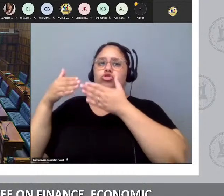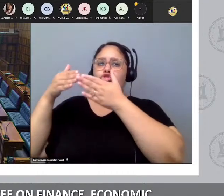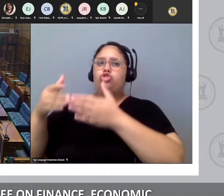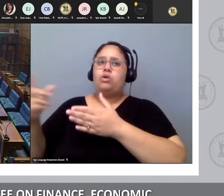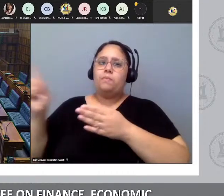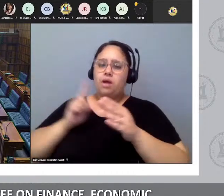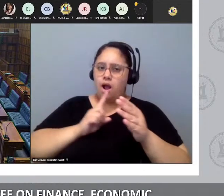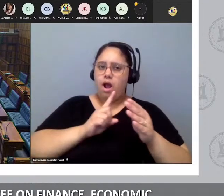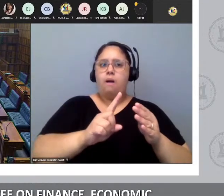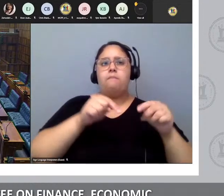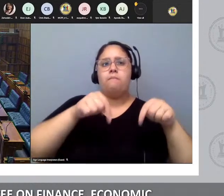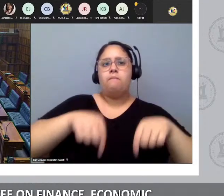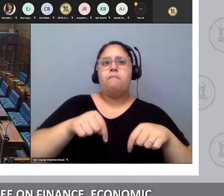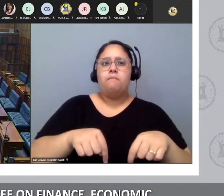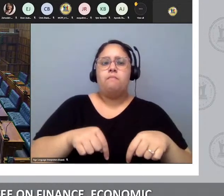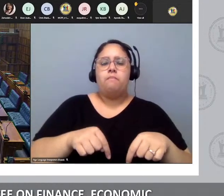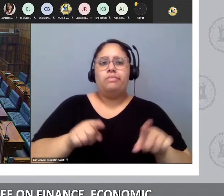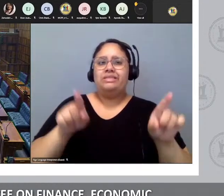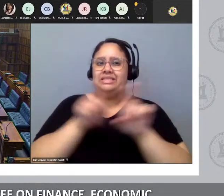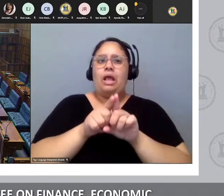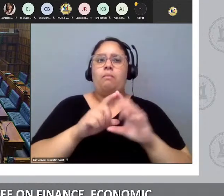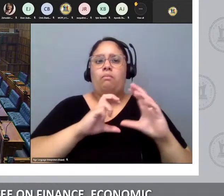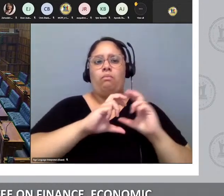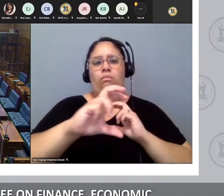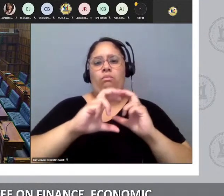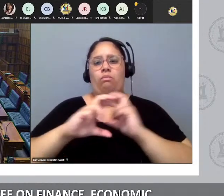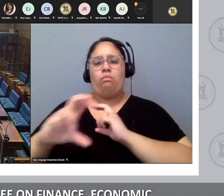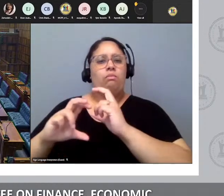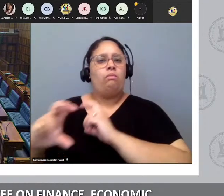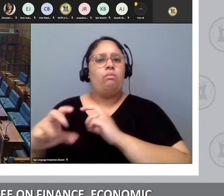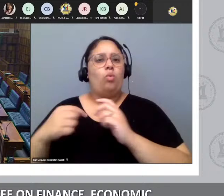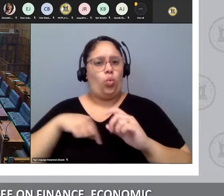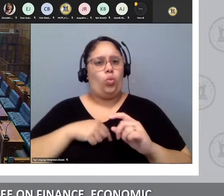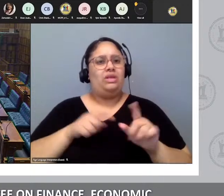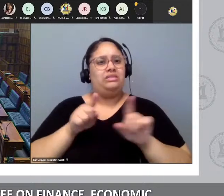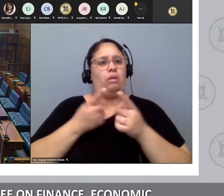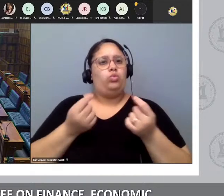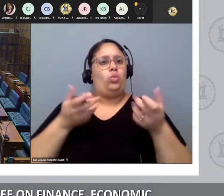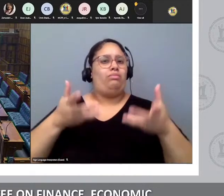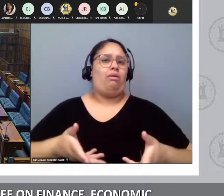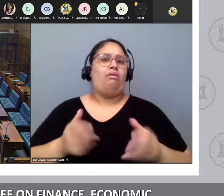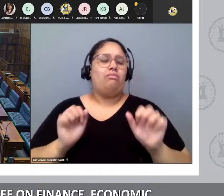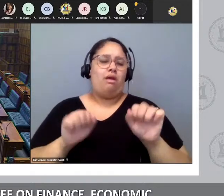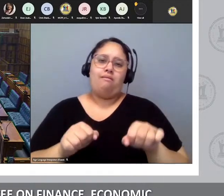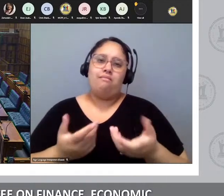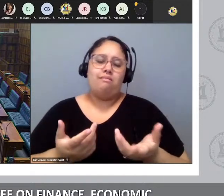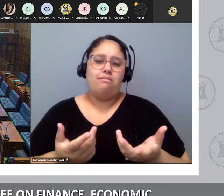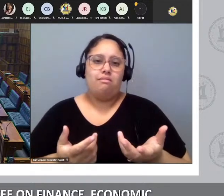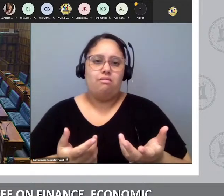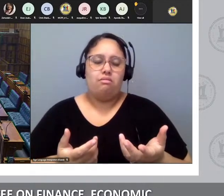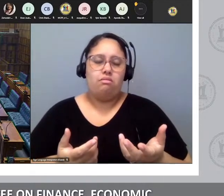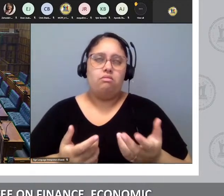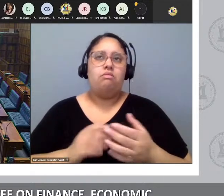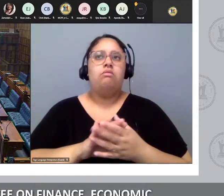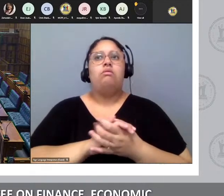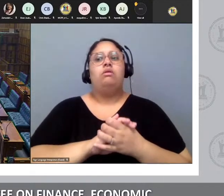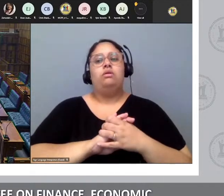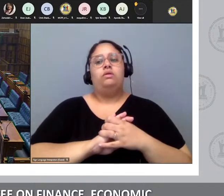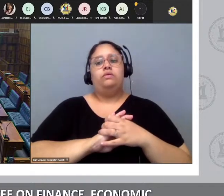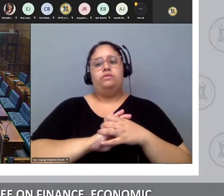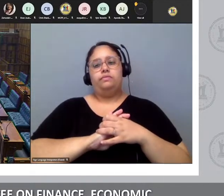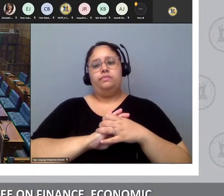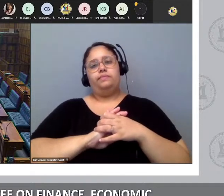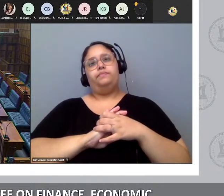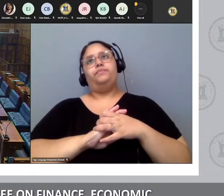that that related to the same sort of containerized equipment that we took um then I'd also just like